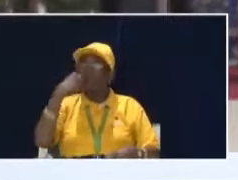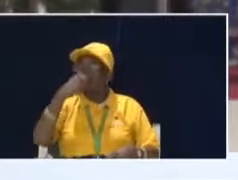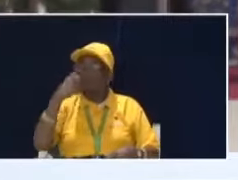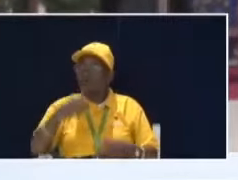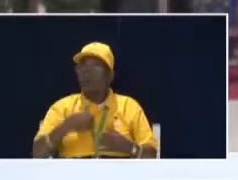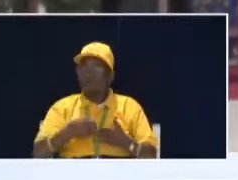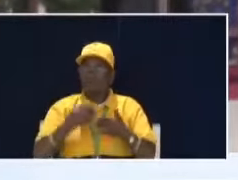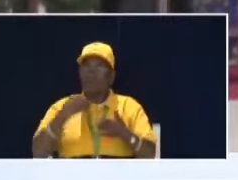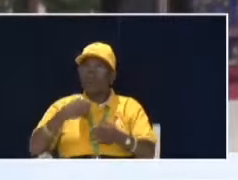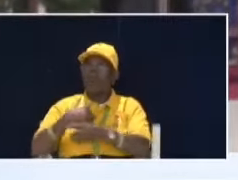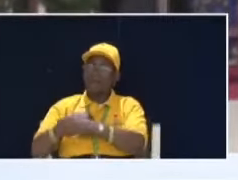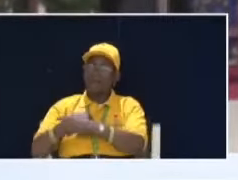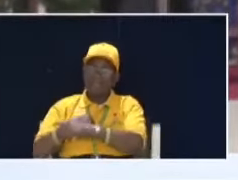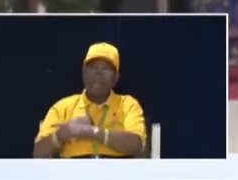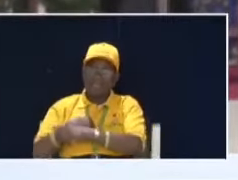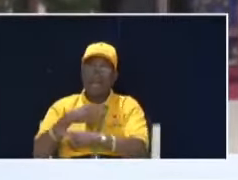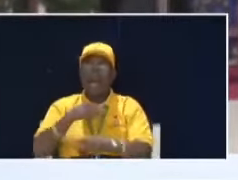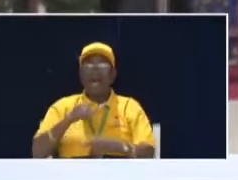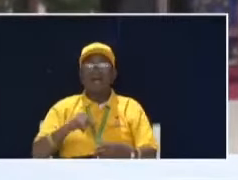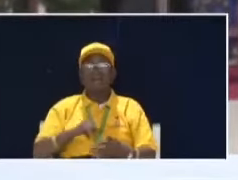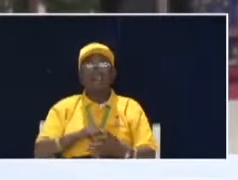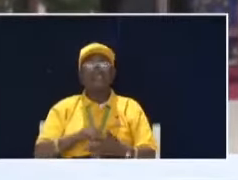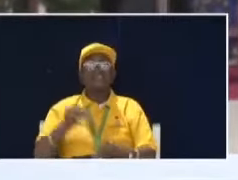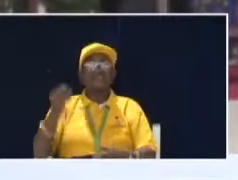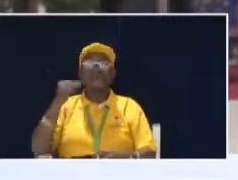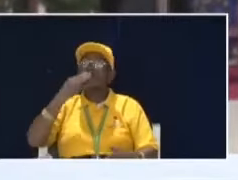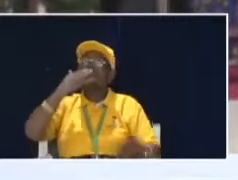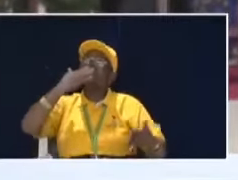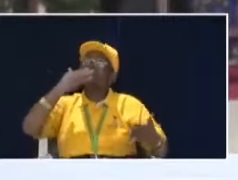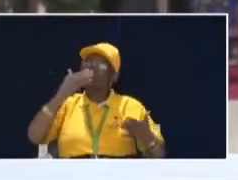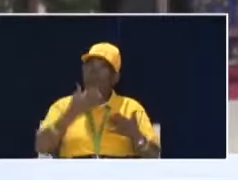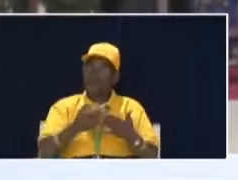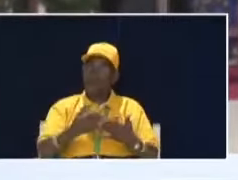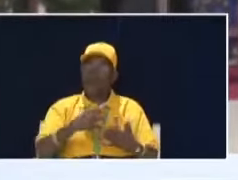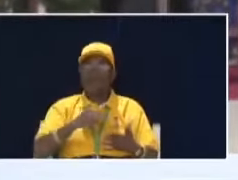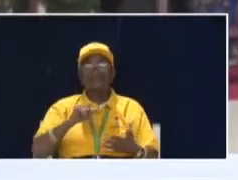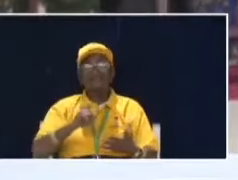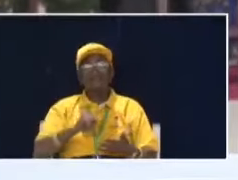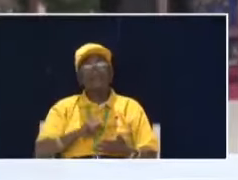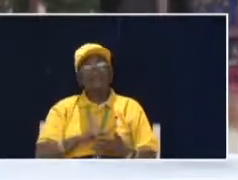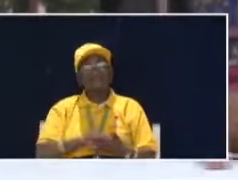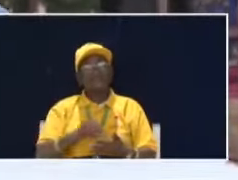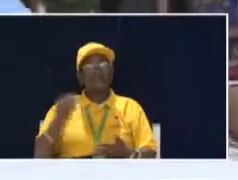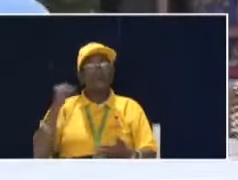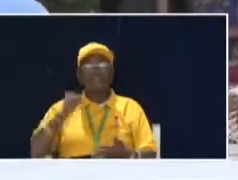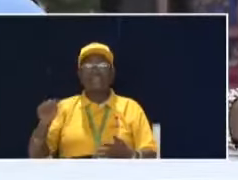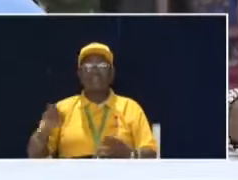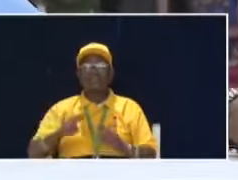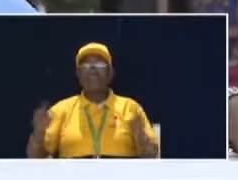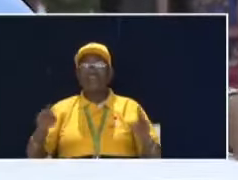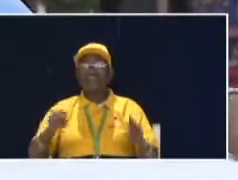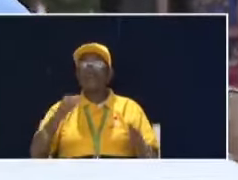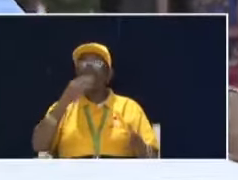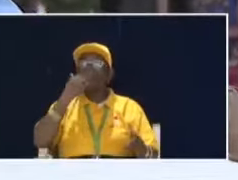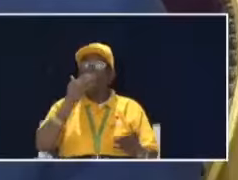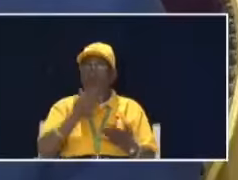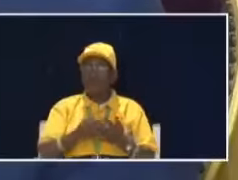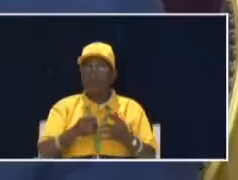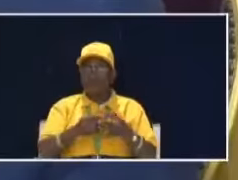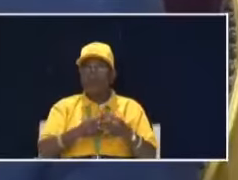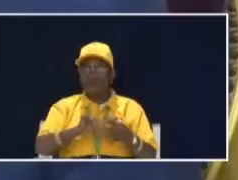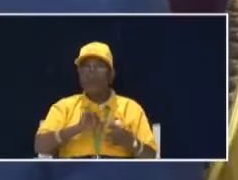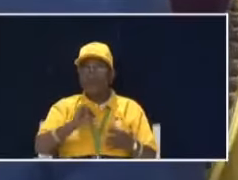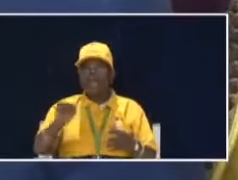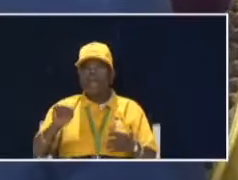That was good. That was a very good beginning to a very great